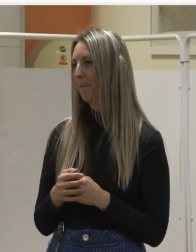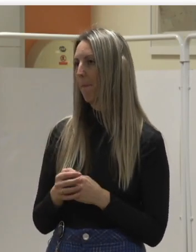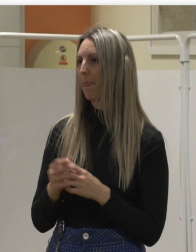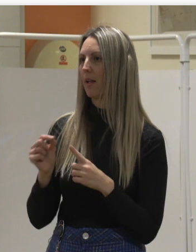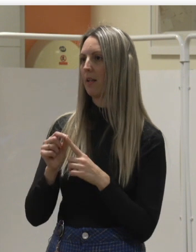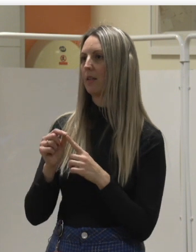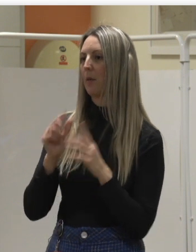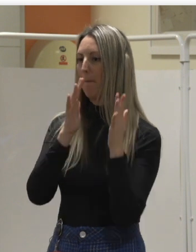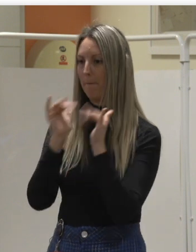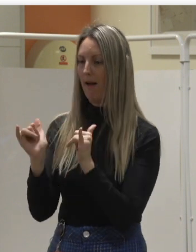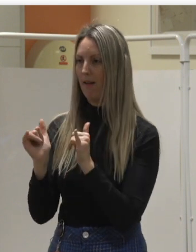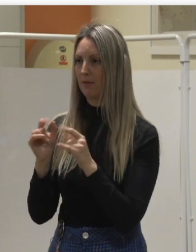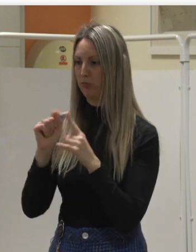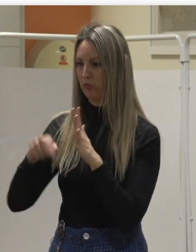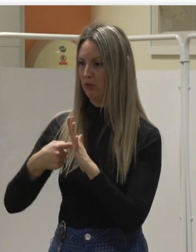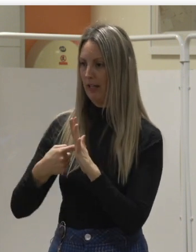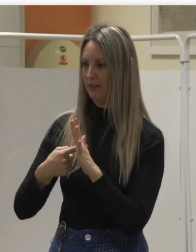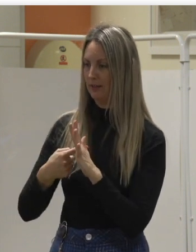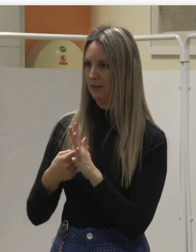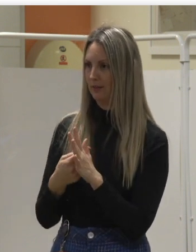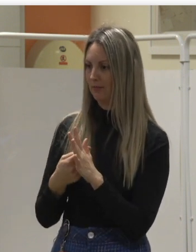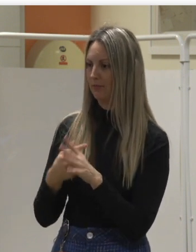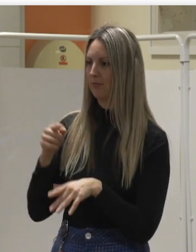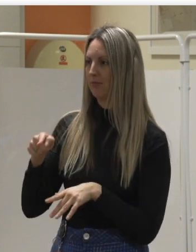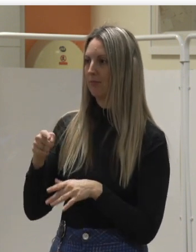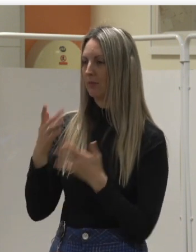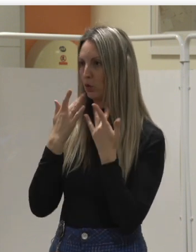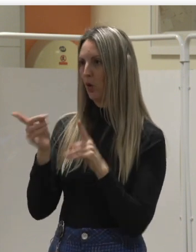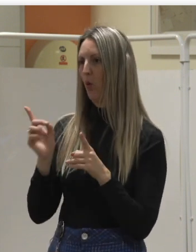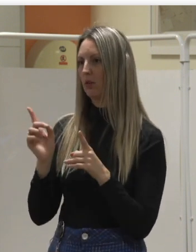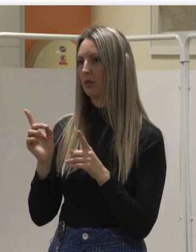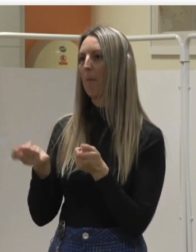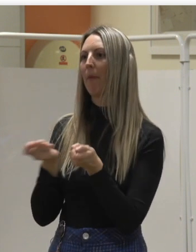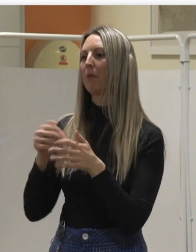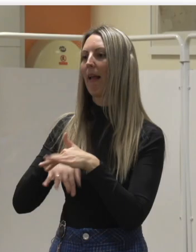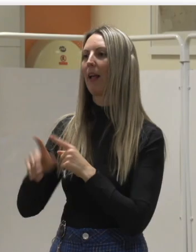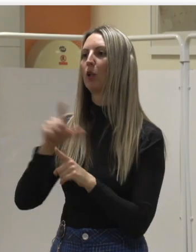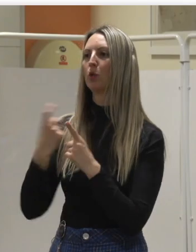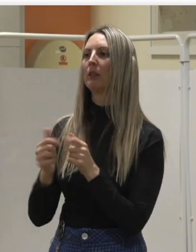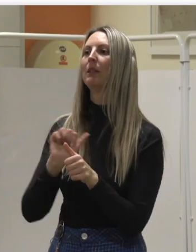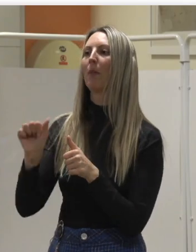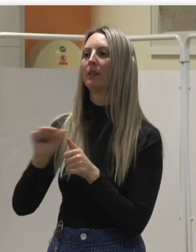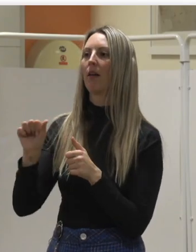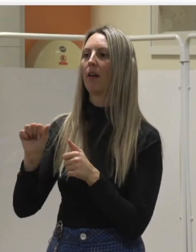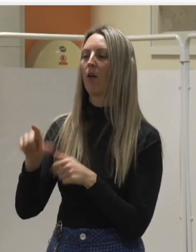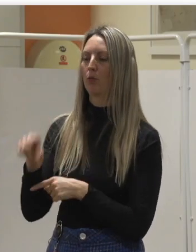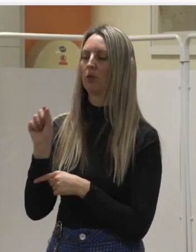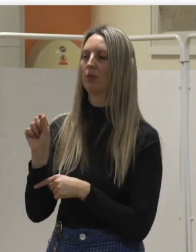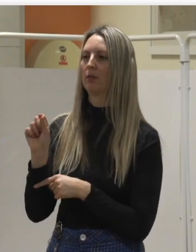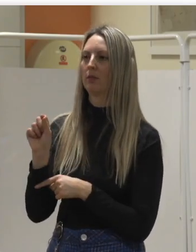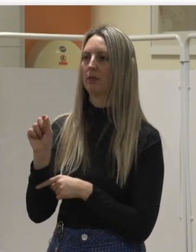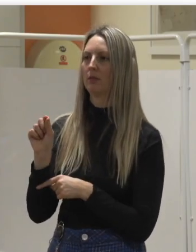pilot project that management in the community is much better option. Holistic approach with